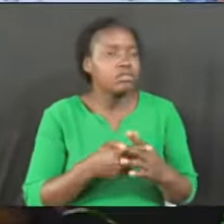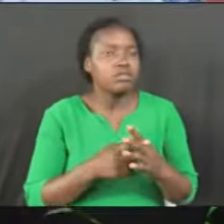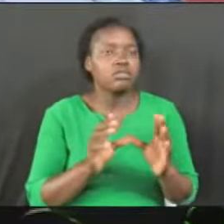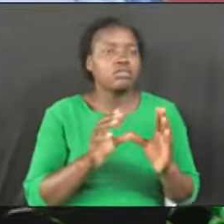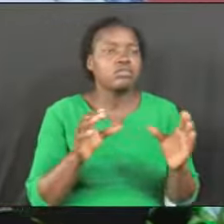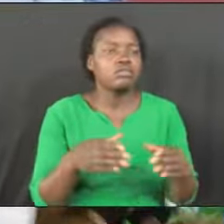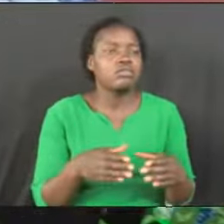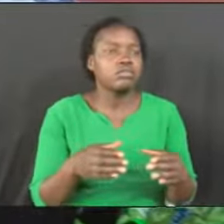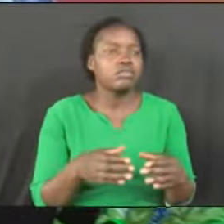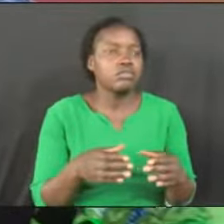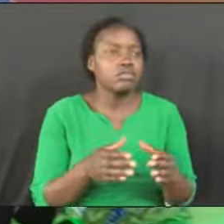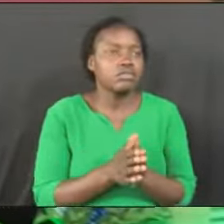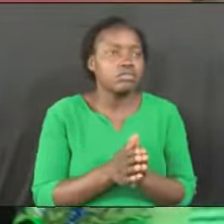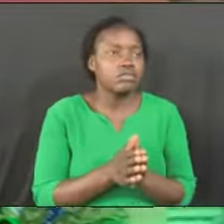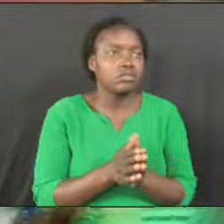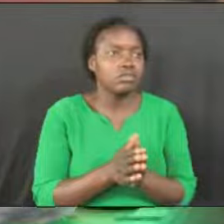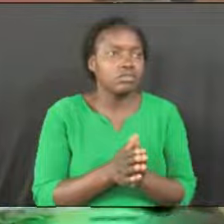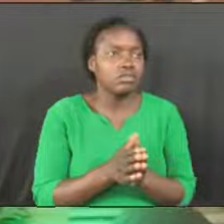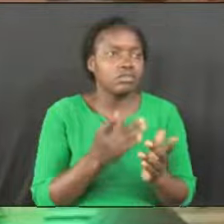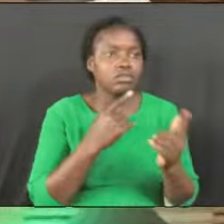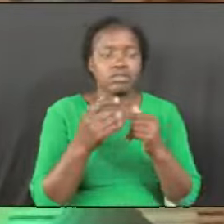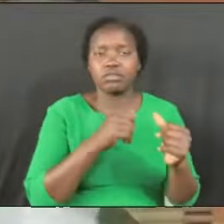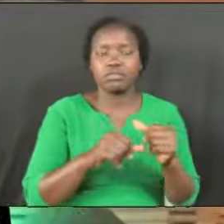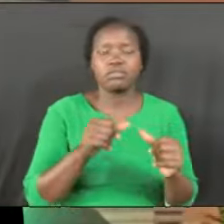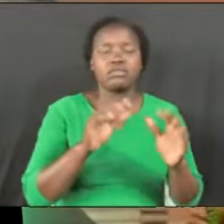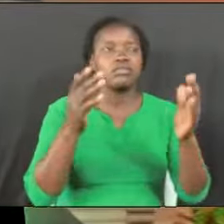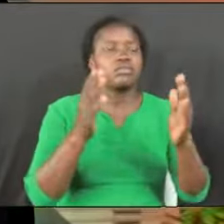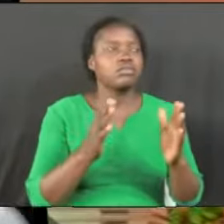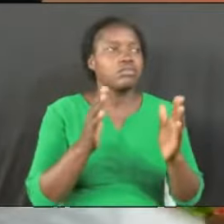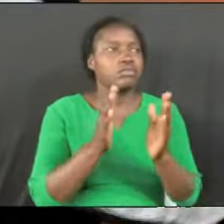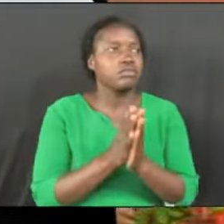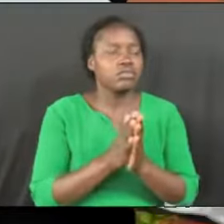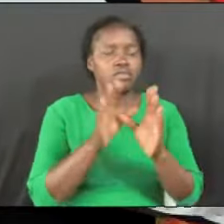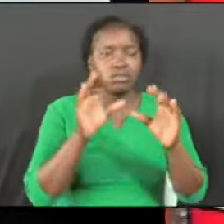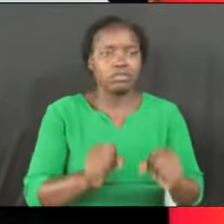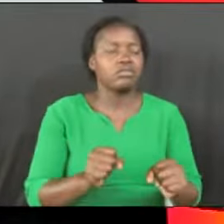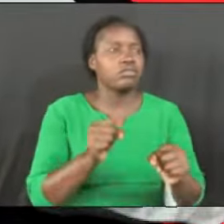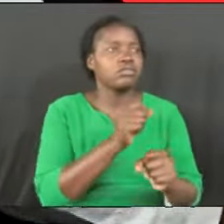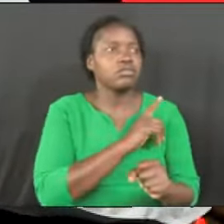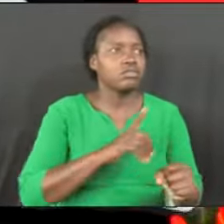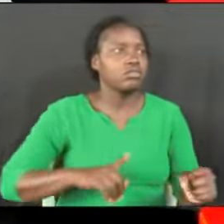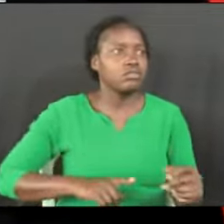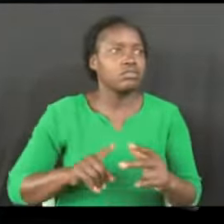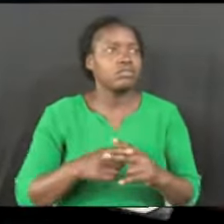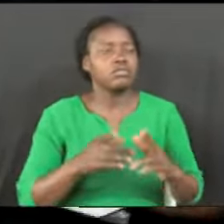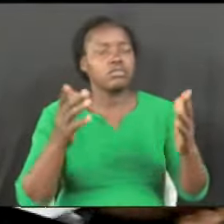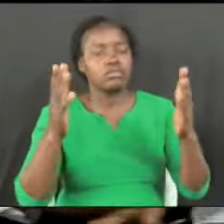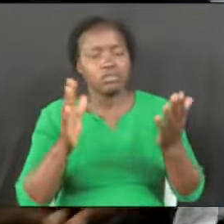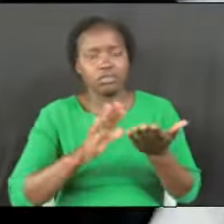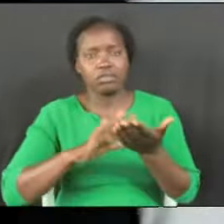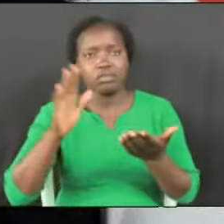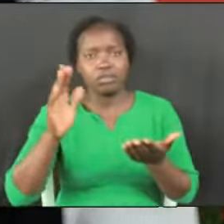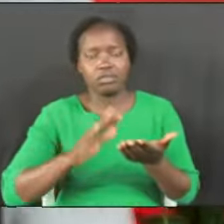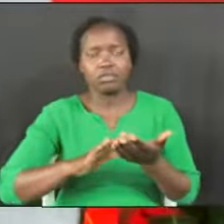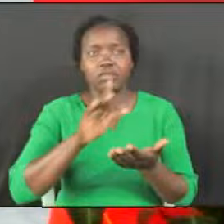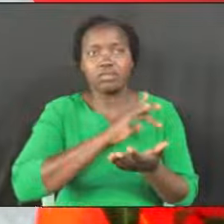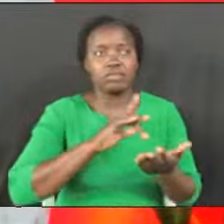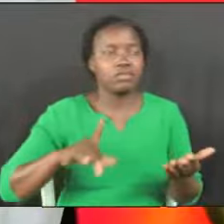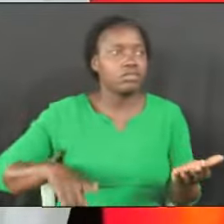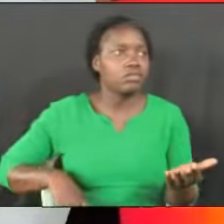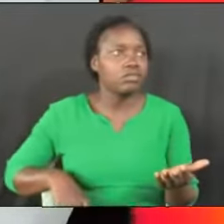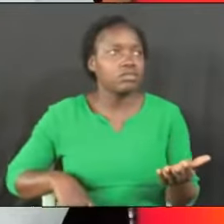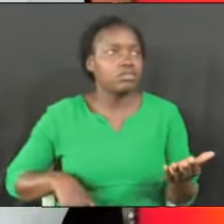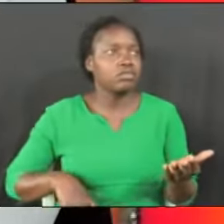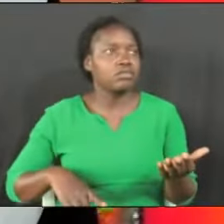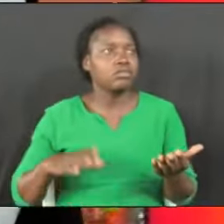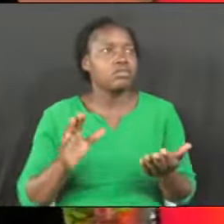nothing wrong with clapping. The Bible talks about clapping unto the Lord. And so they started clapping and praising the Lord, and